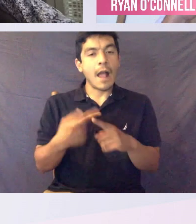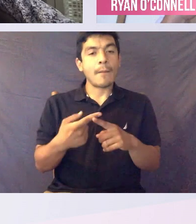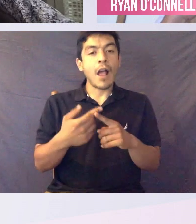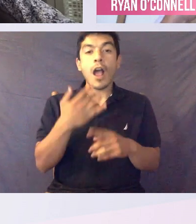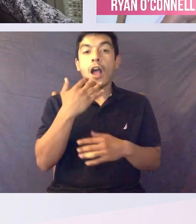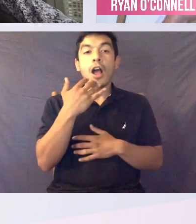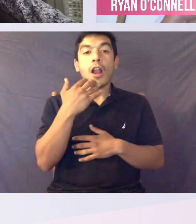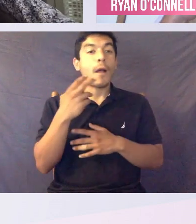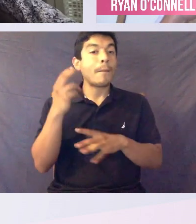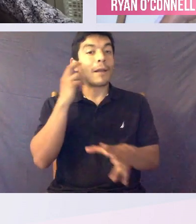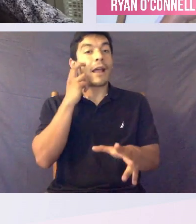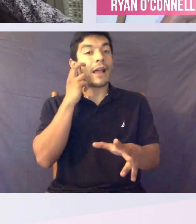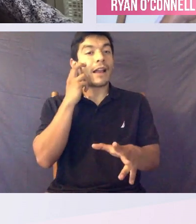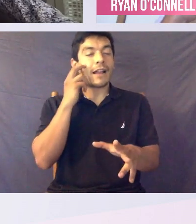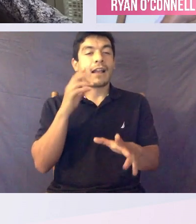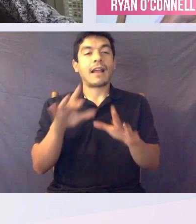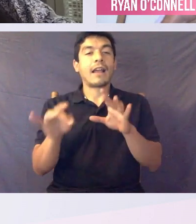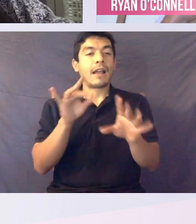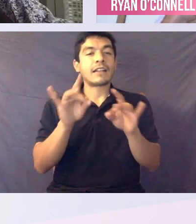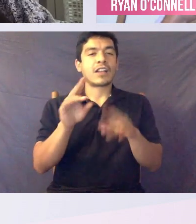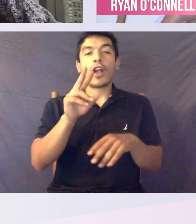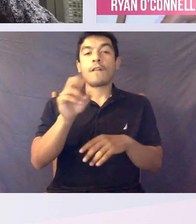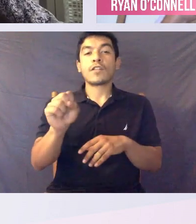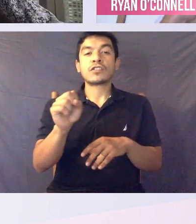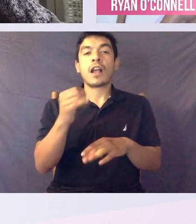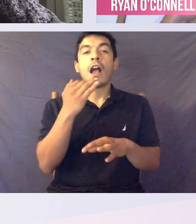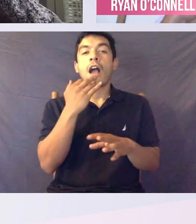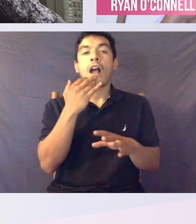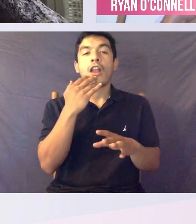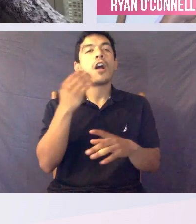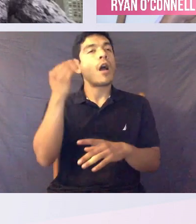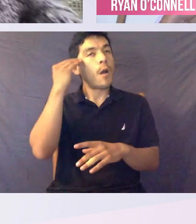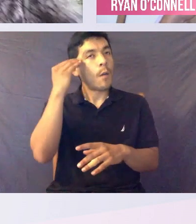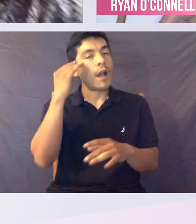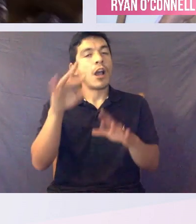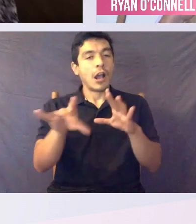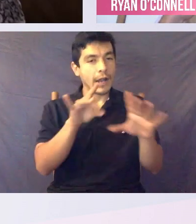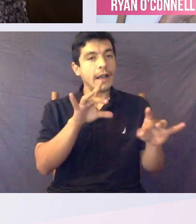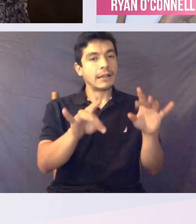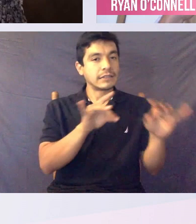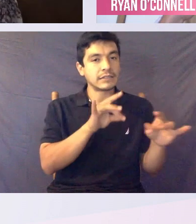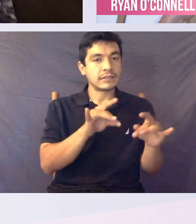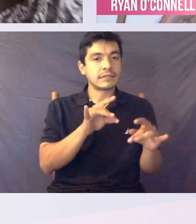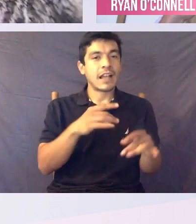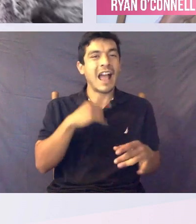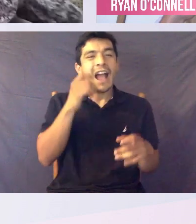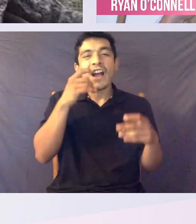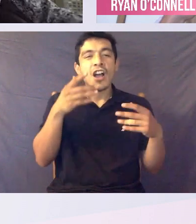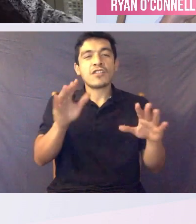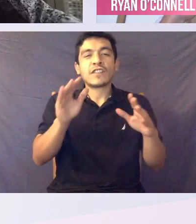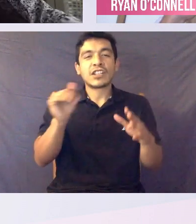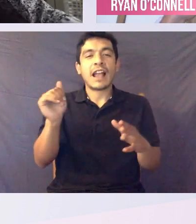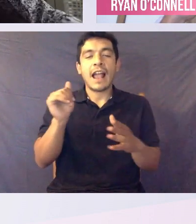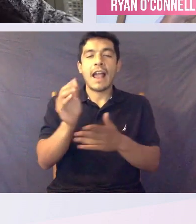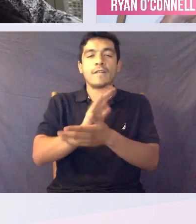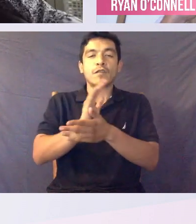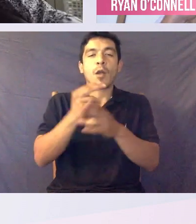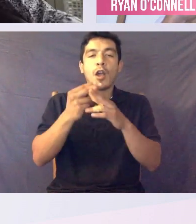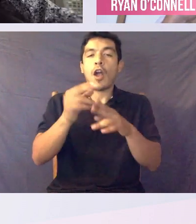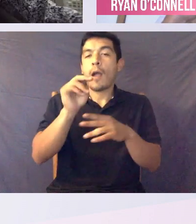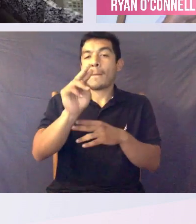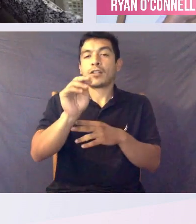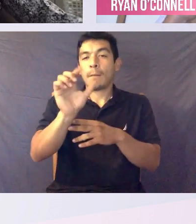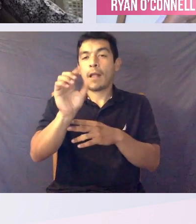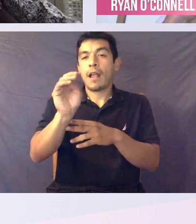versus color conscious casting, especially. And I just finished a film called Mr. Malcolm's List. We just filmed in Ireland, and